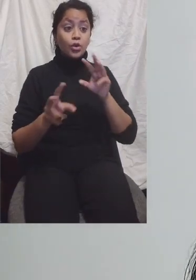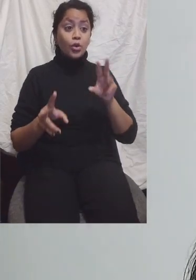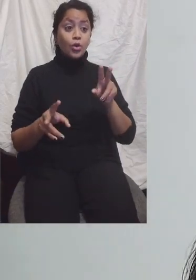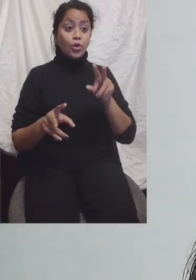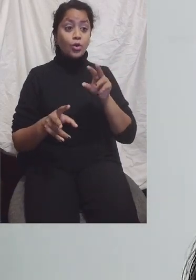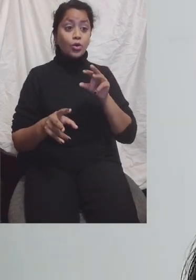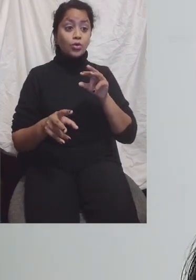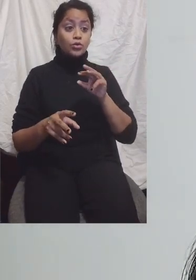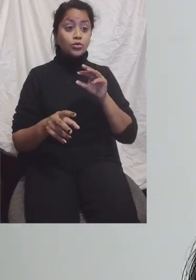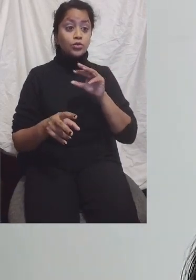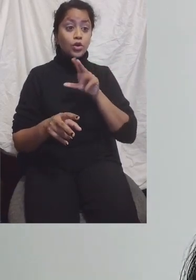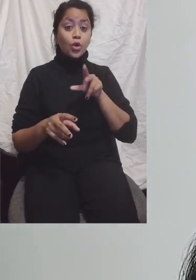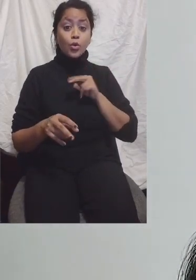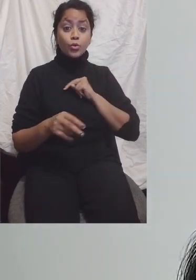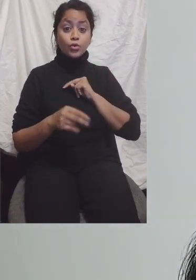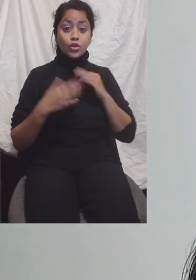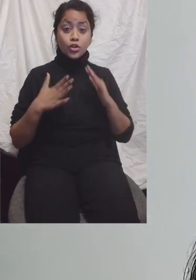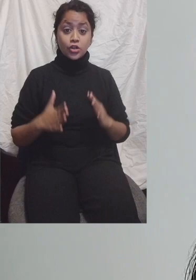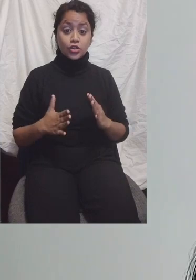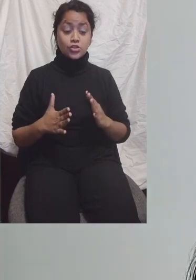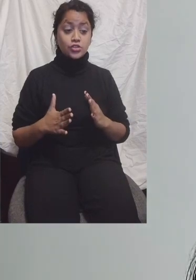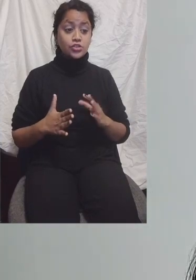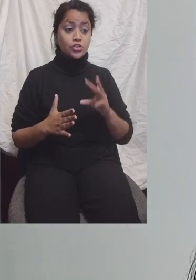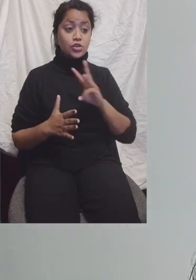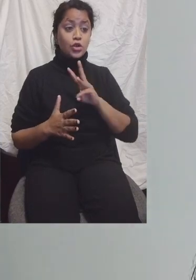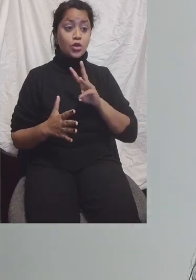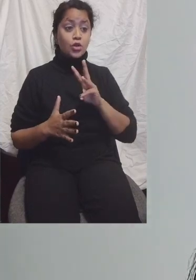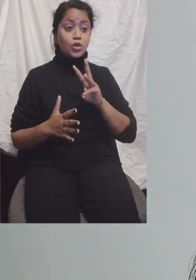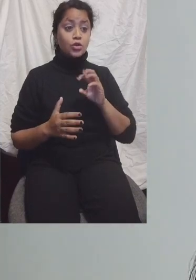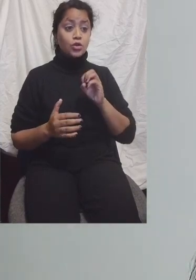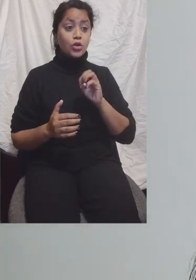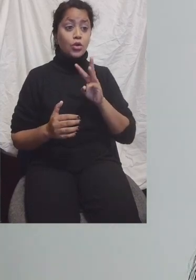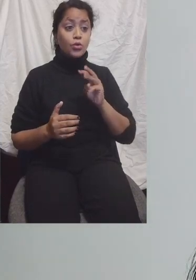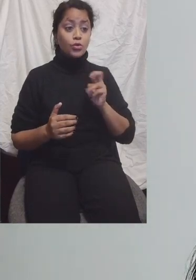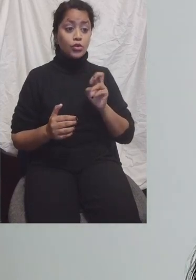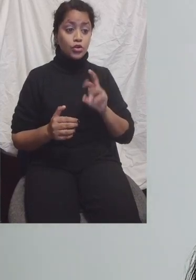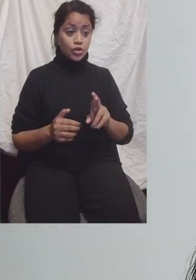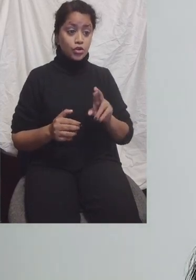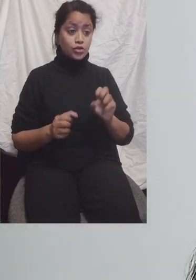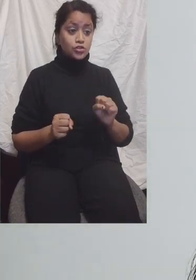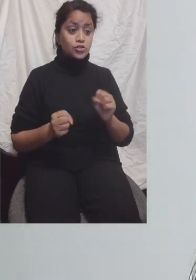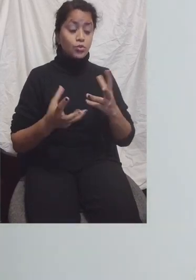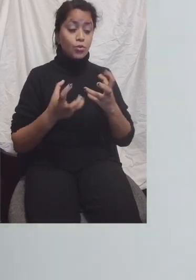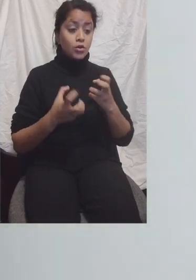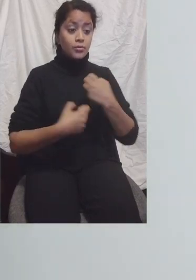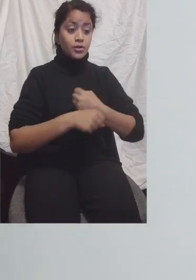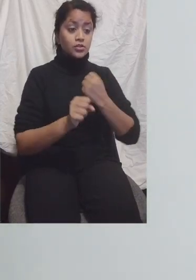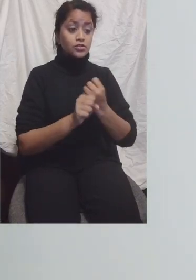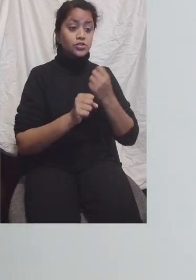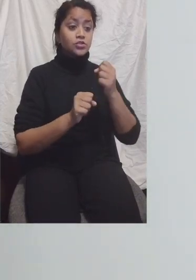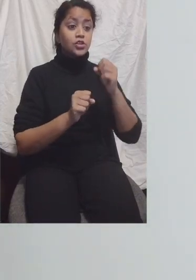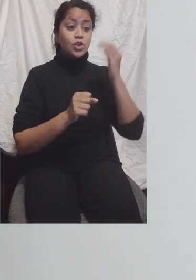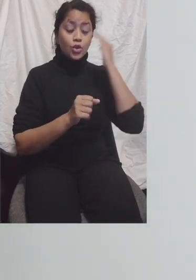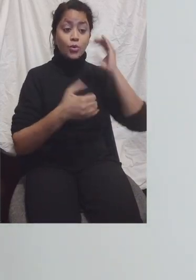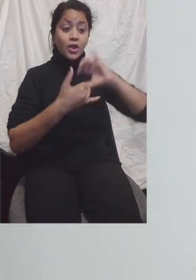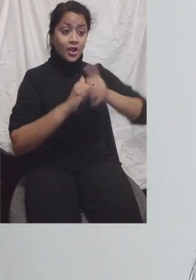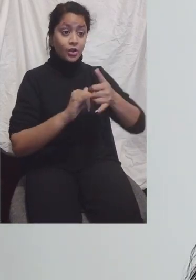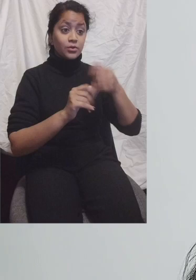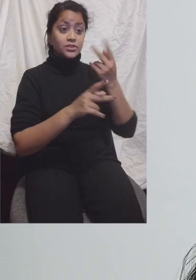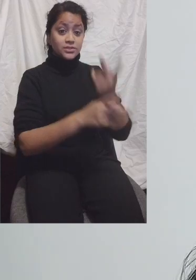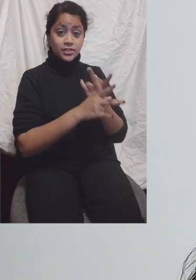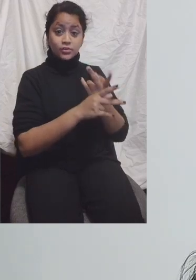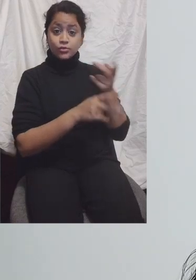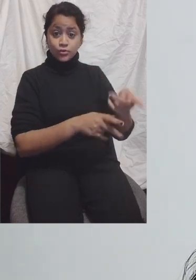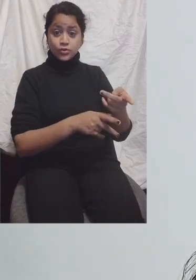accordingly. They get their vaccines. And what we also want to do is to make sure that the owners have, comprehensive